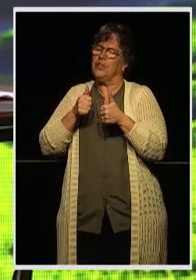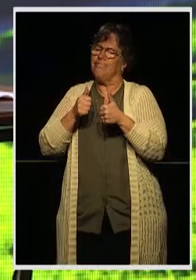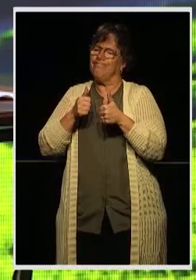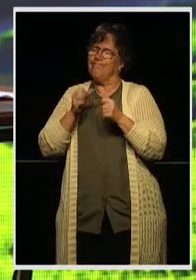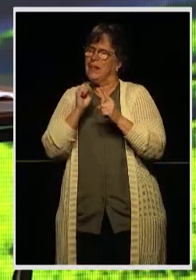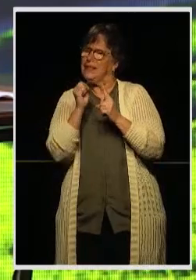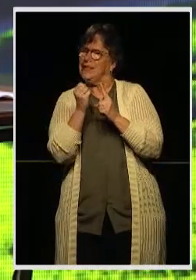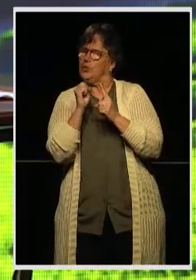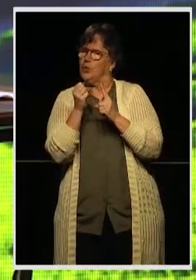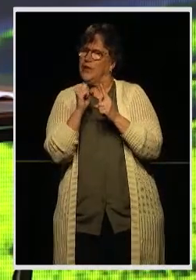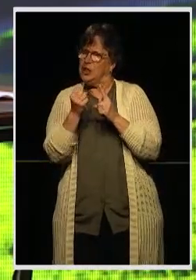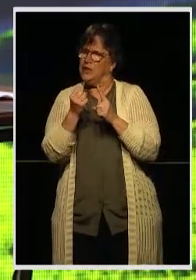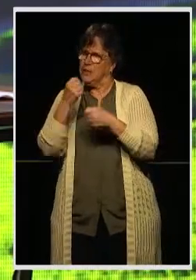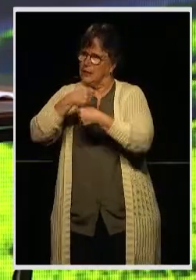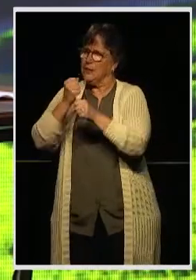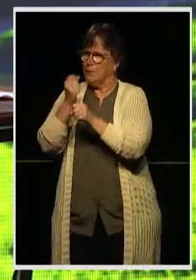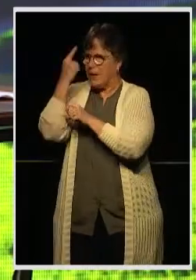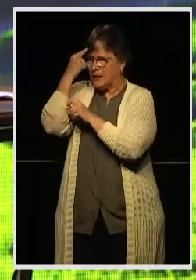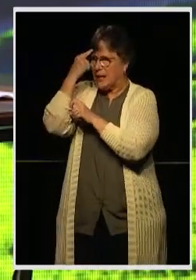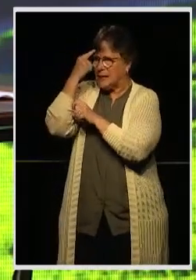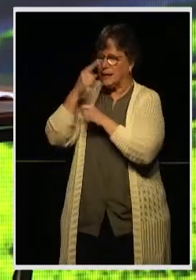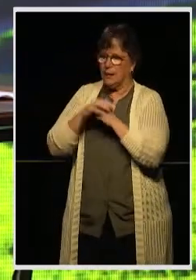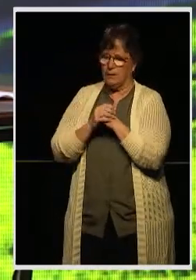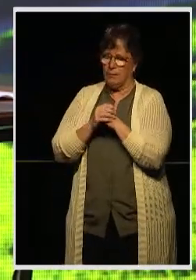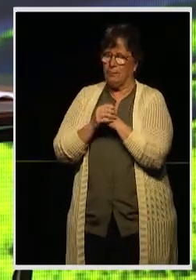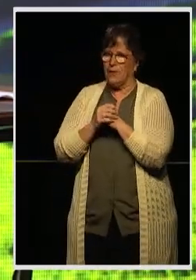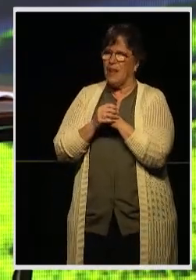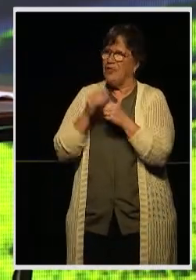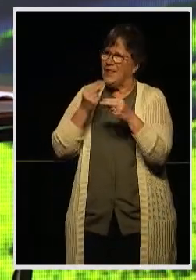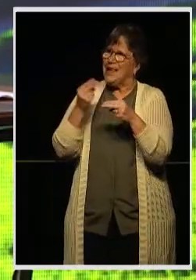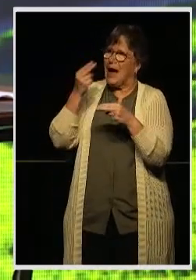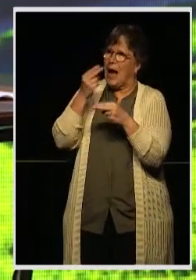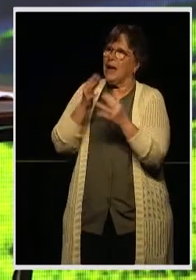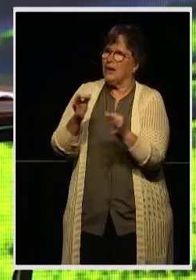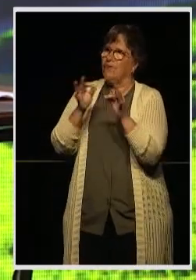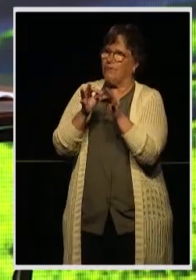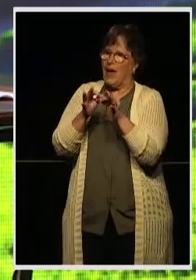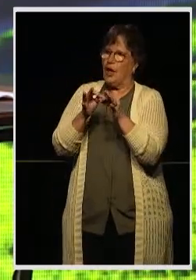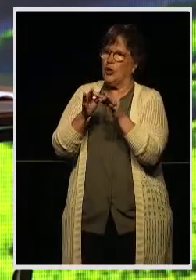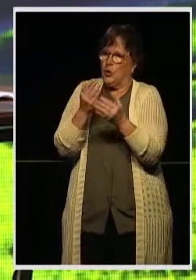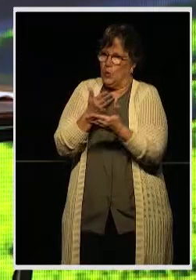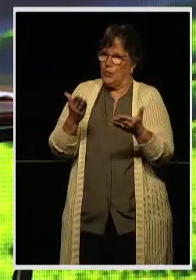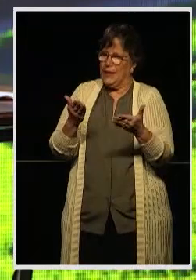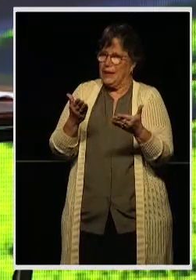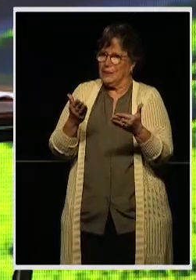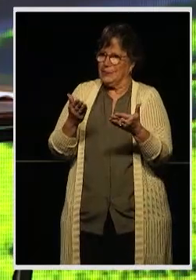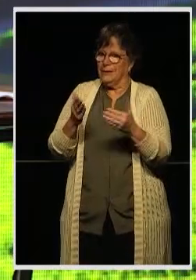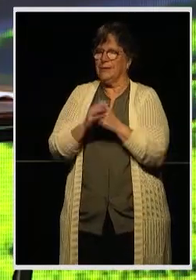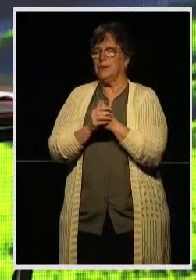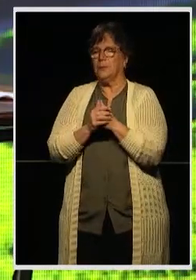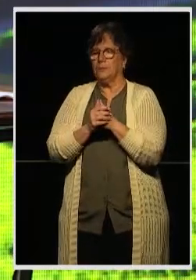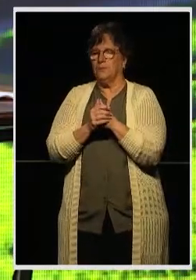only is it going to be what is the high value products that you might want to grow, so not lettuce, which is cheap as chips,